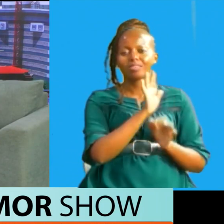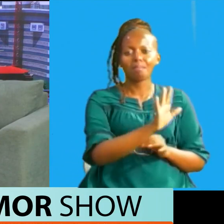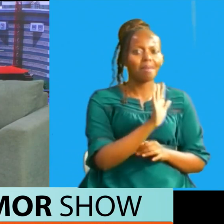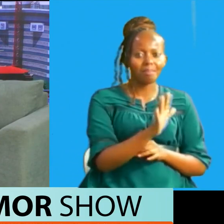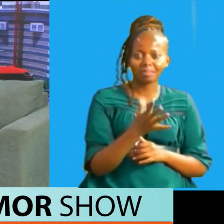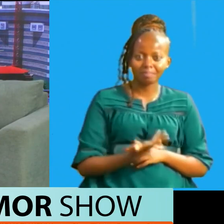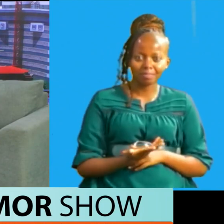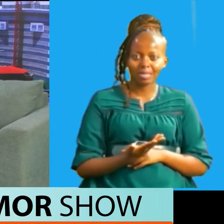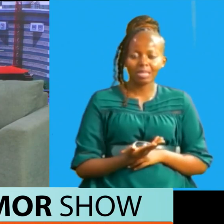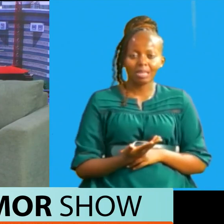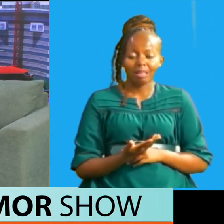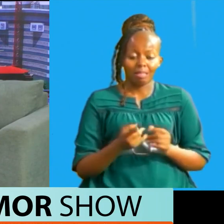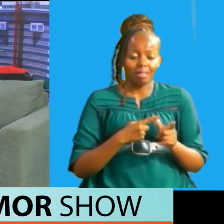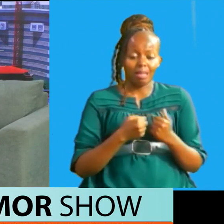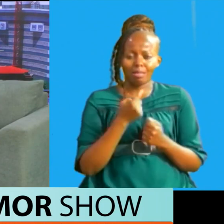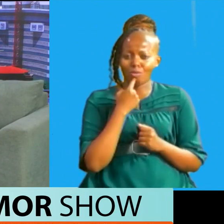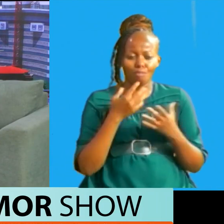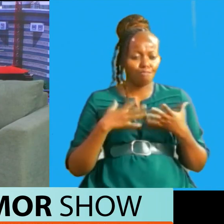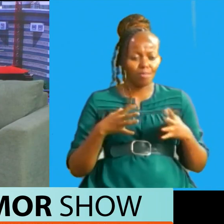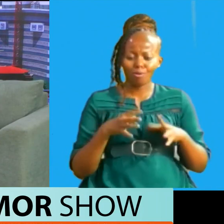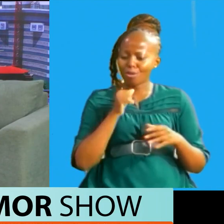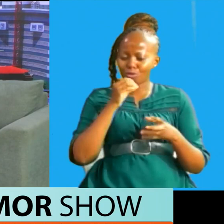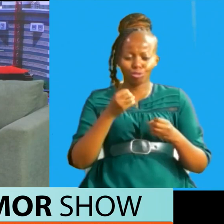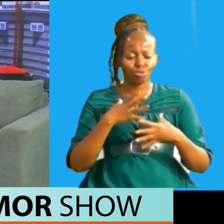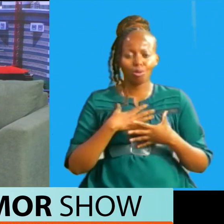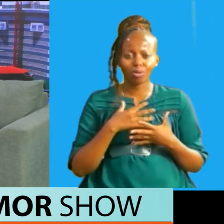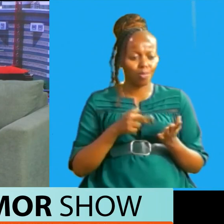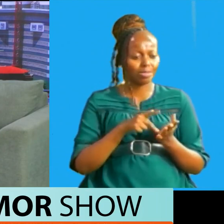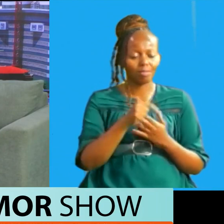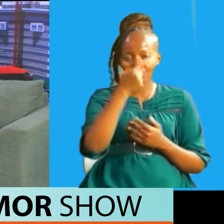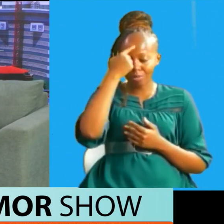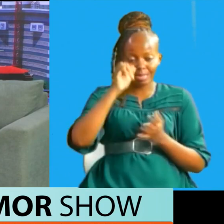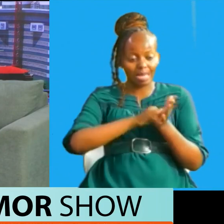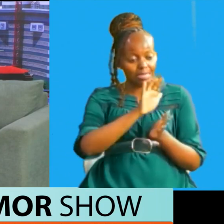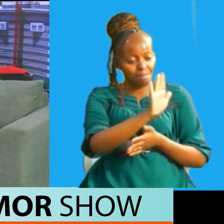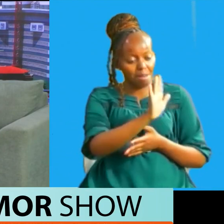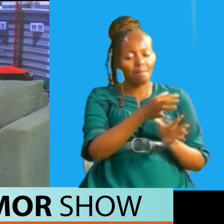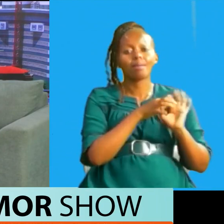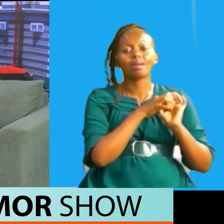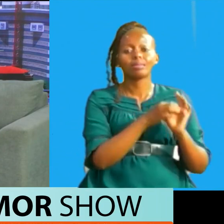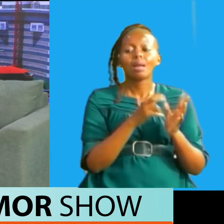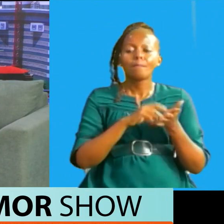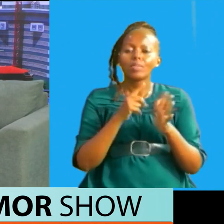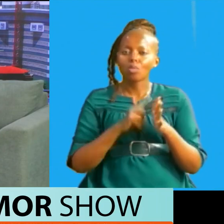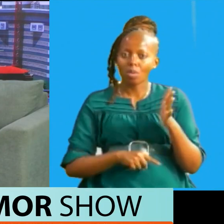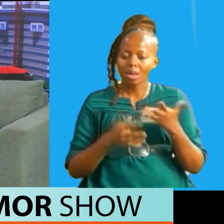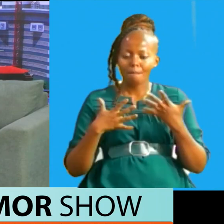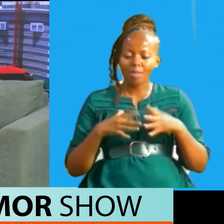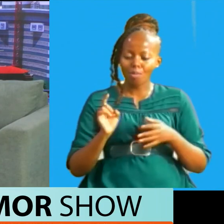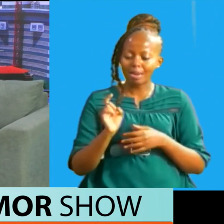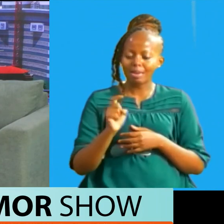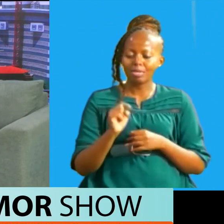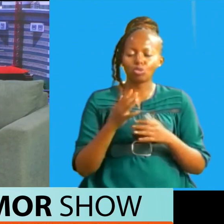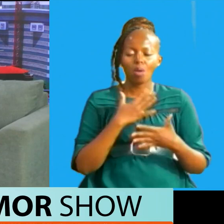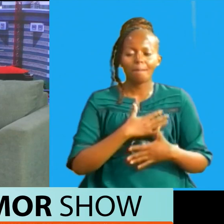and the male people are not like surprised. Like okay, because that is their culture. So people should just be